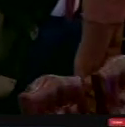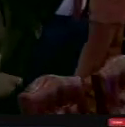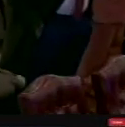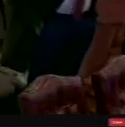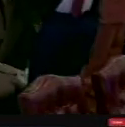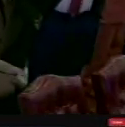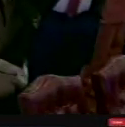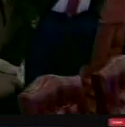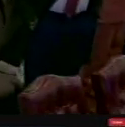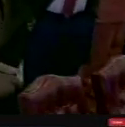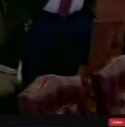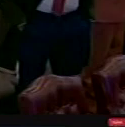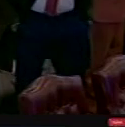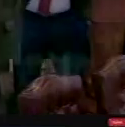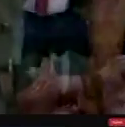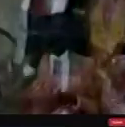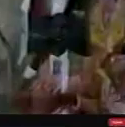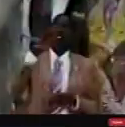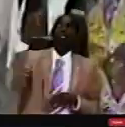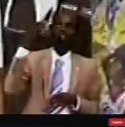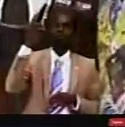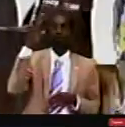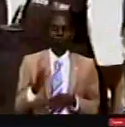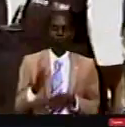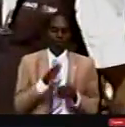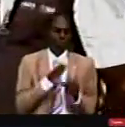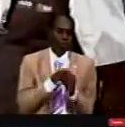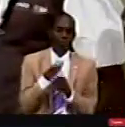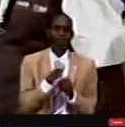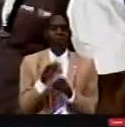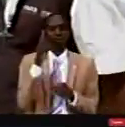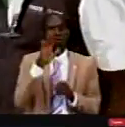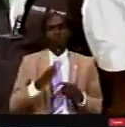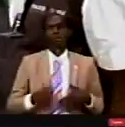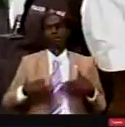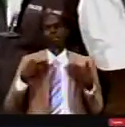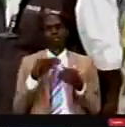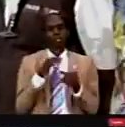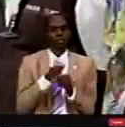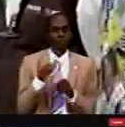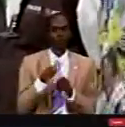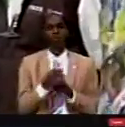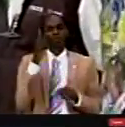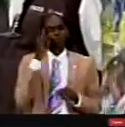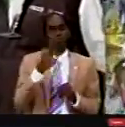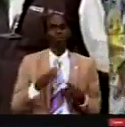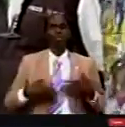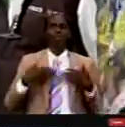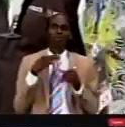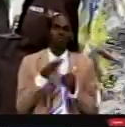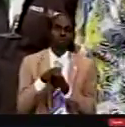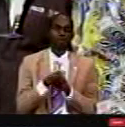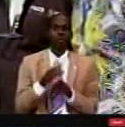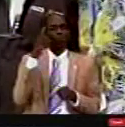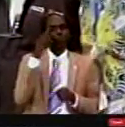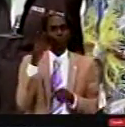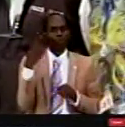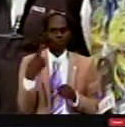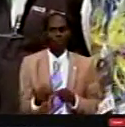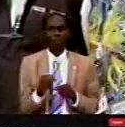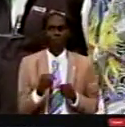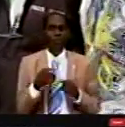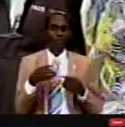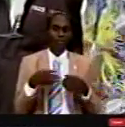grace of God sufficient for your life sufficient for your life sufficient for that race he has called you to run